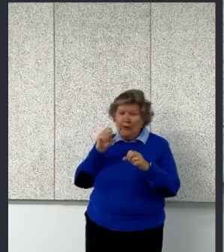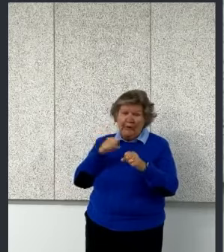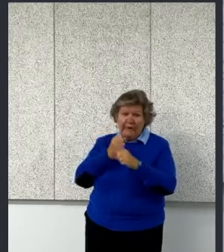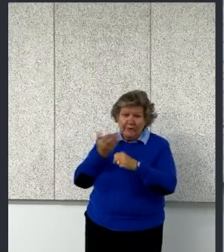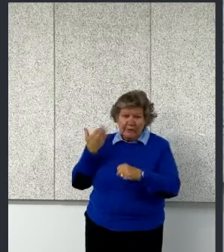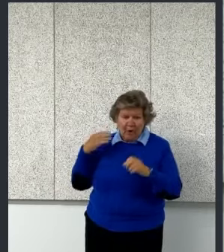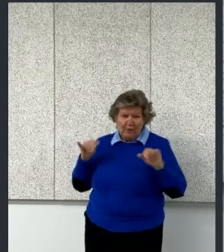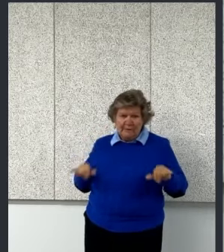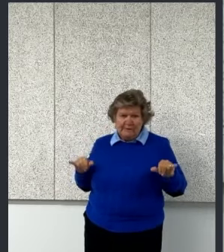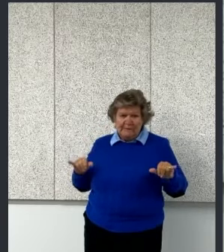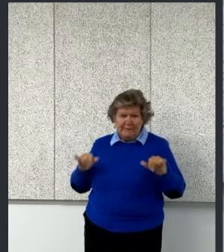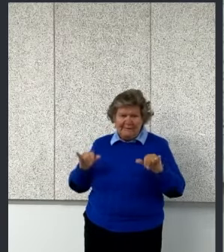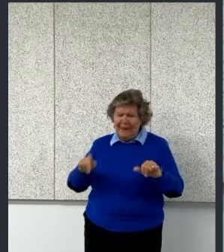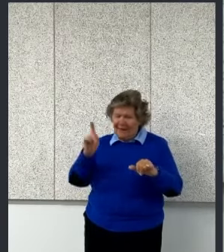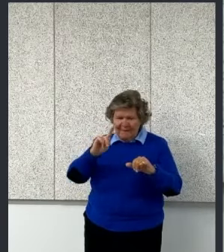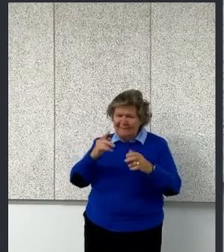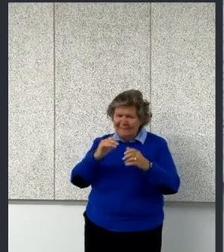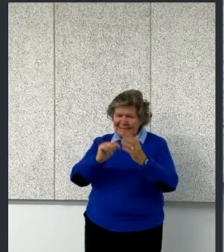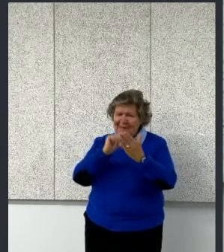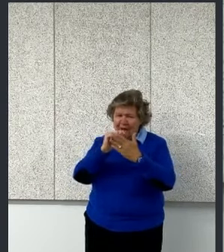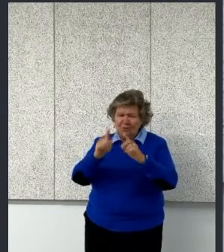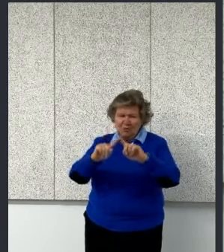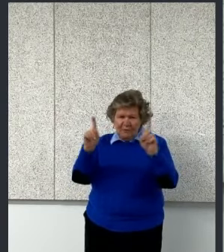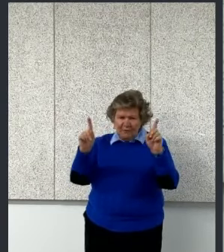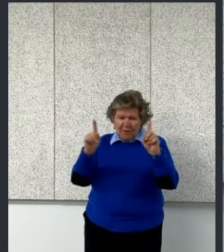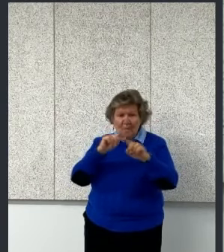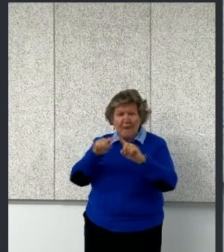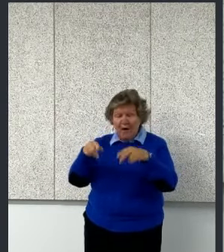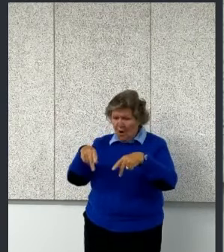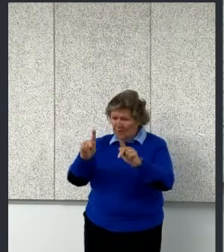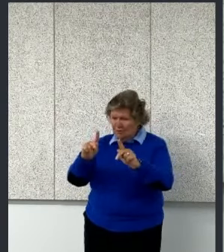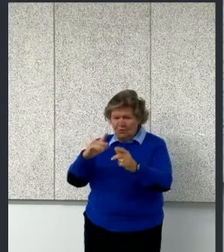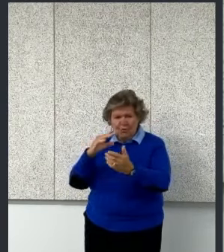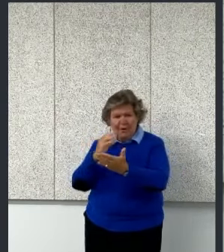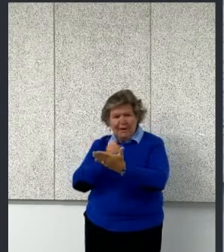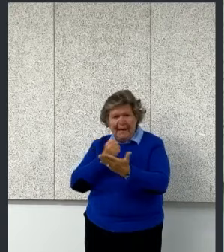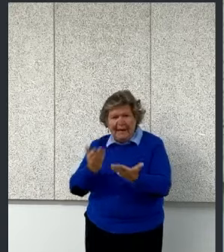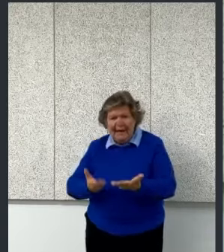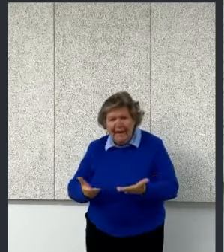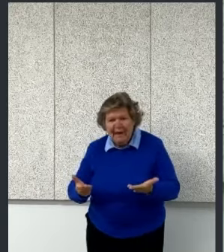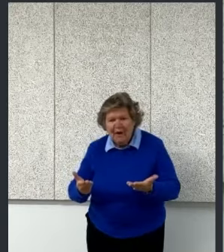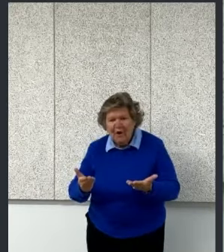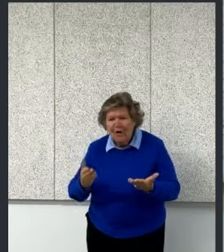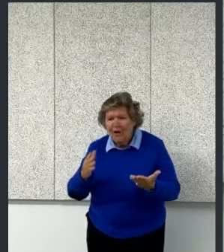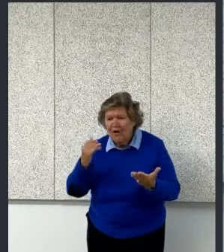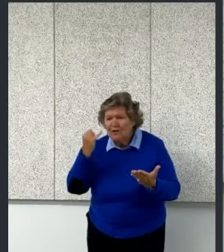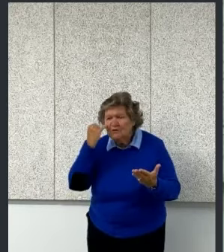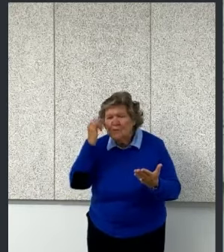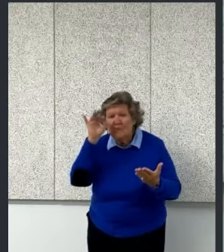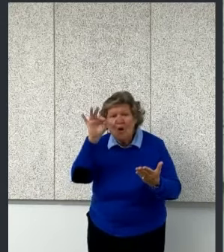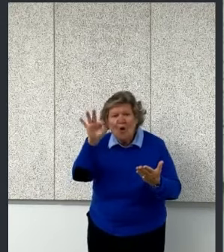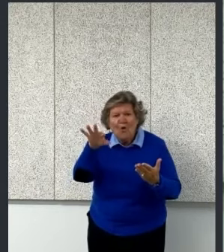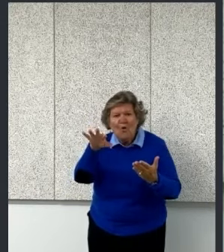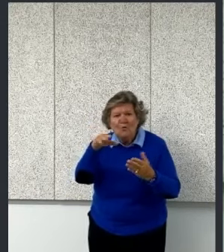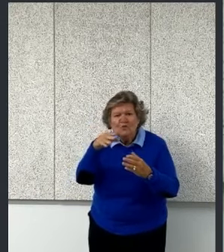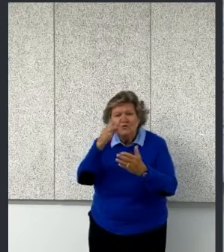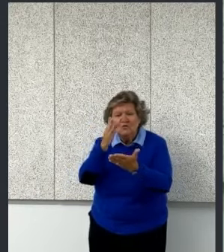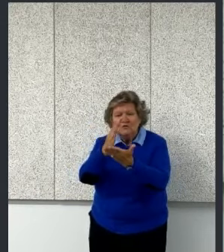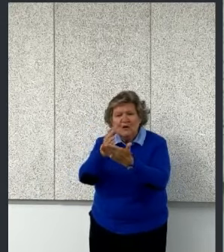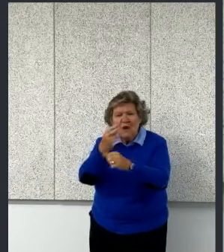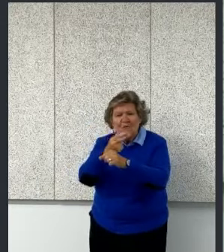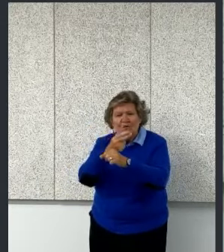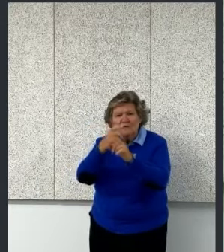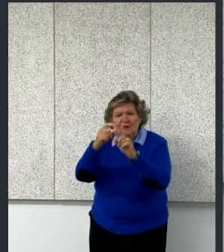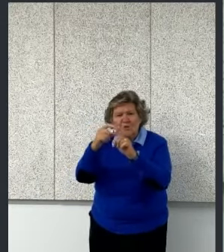like the opportunity for the reframe here is, what happens if we stop using the word audience?